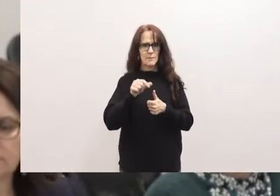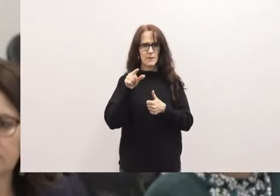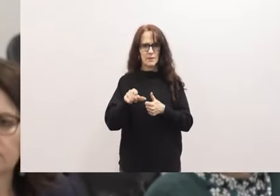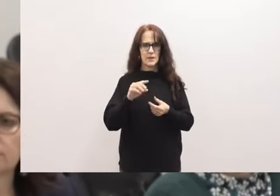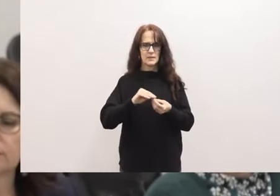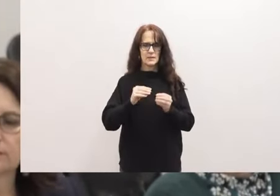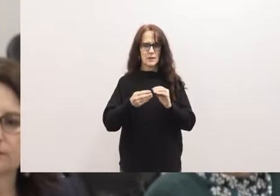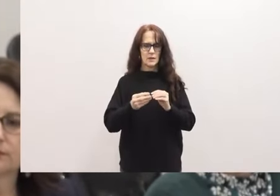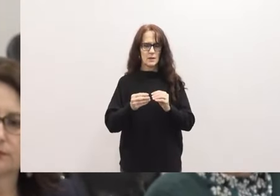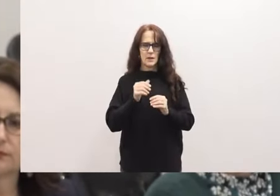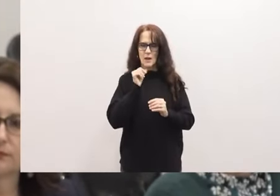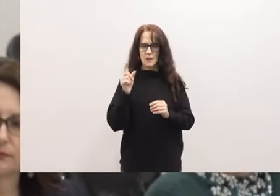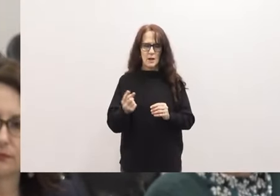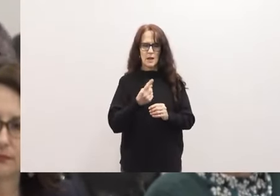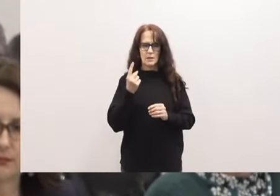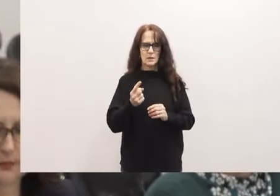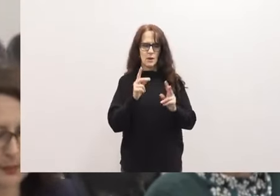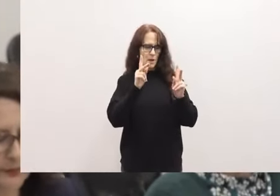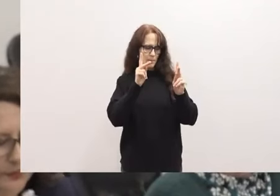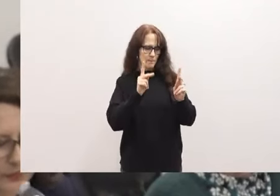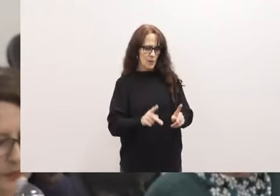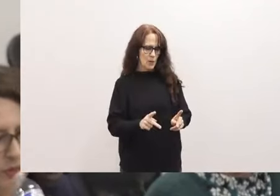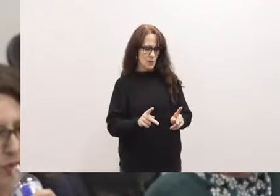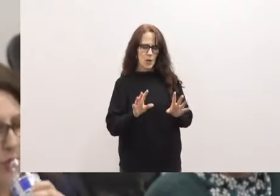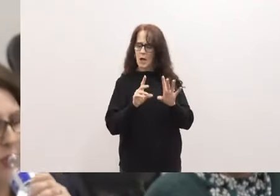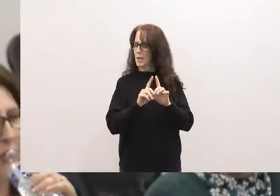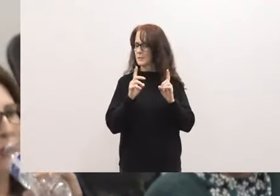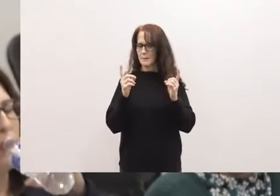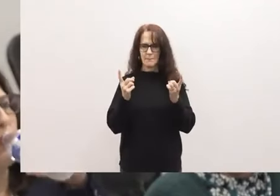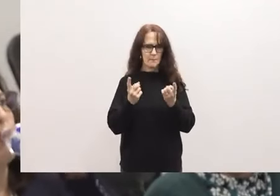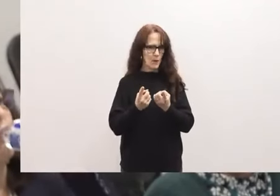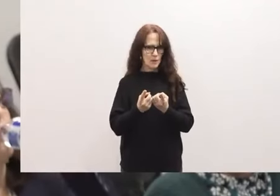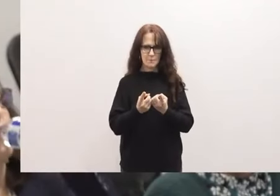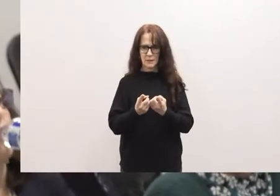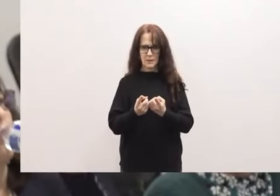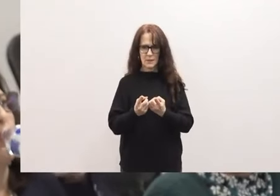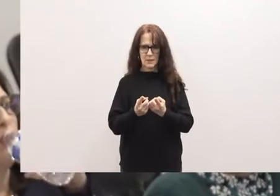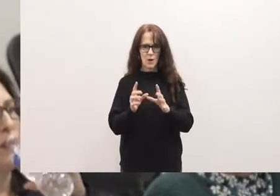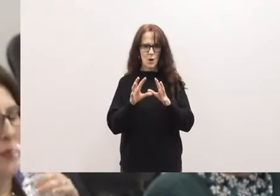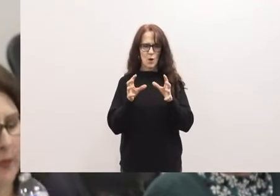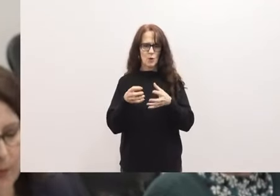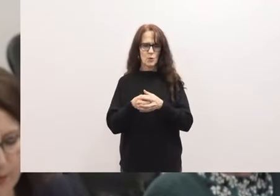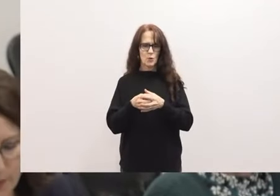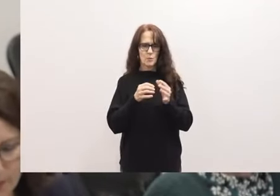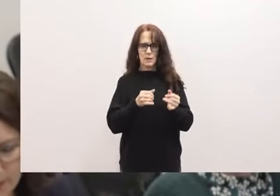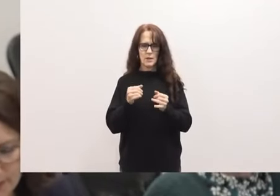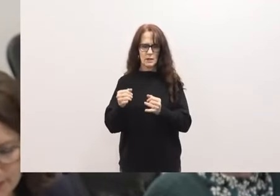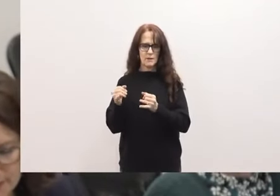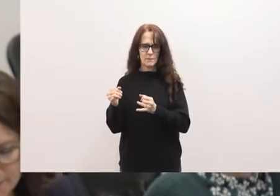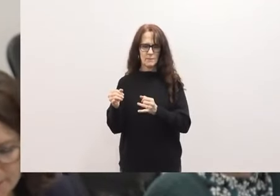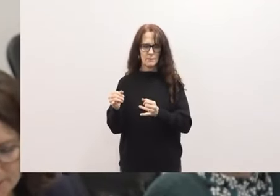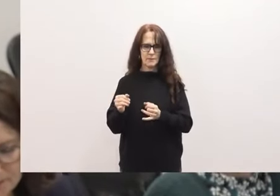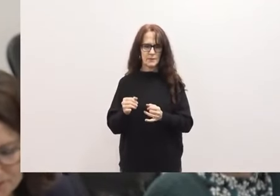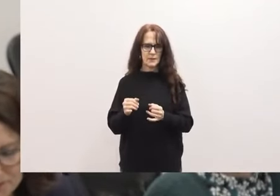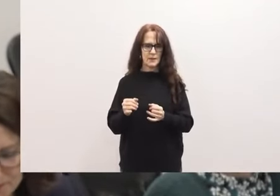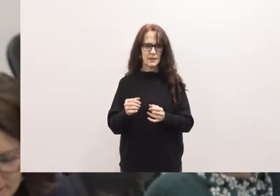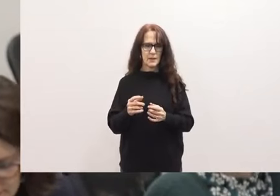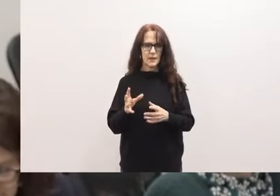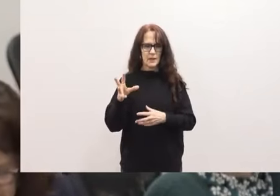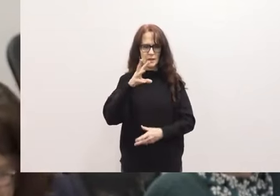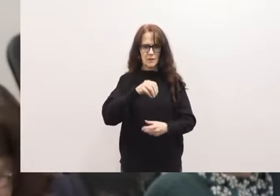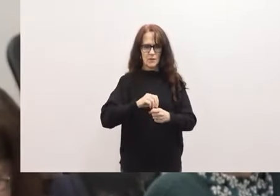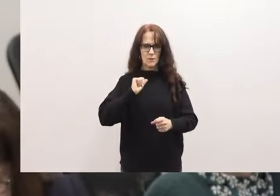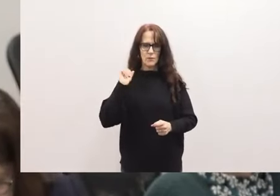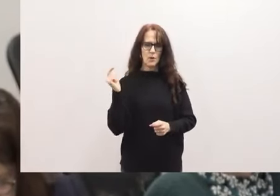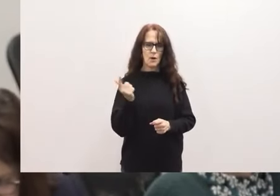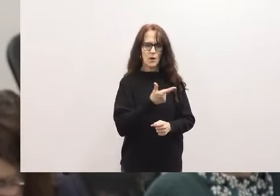doesn't belong to a person, a department, or a group of individuals. It actually belongs to all of